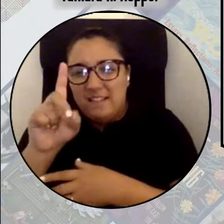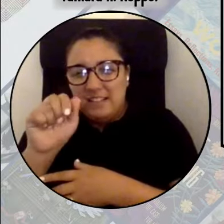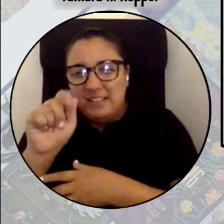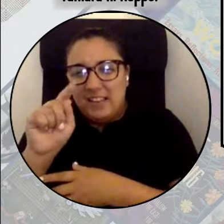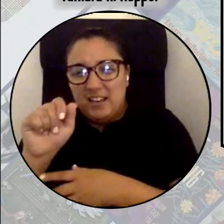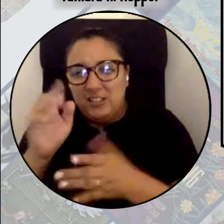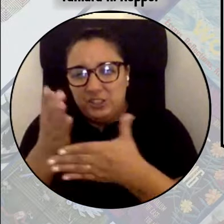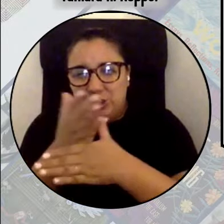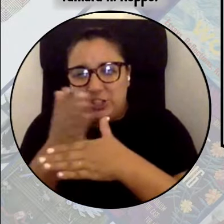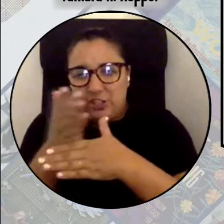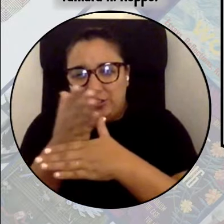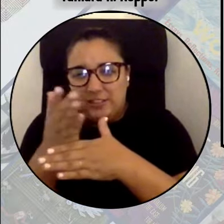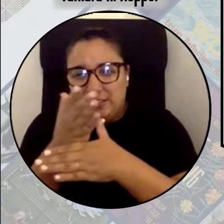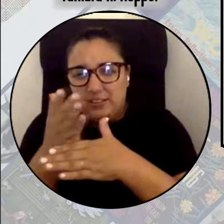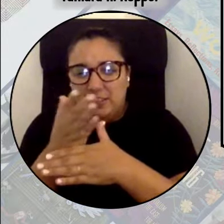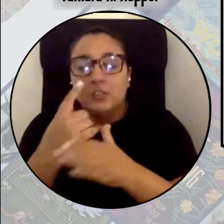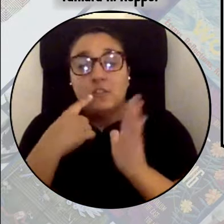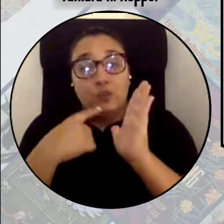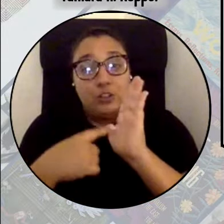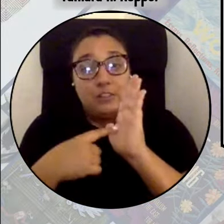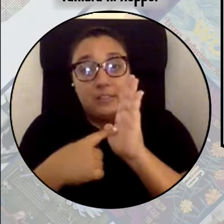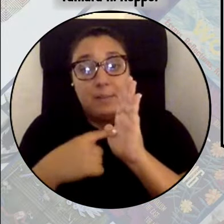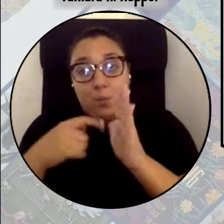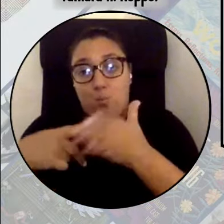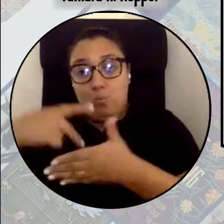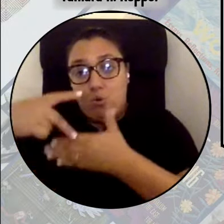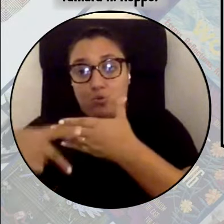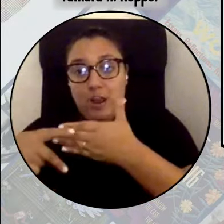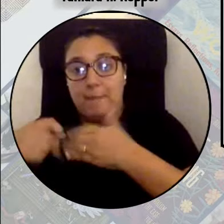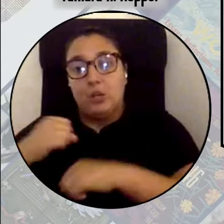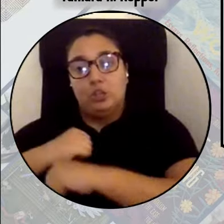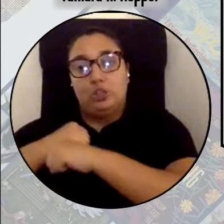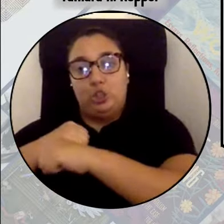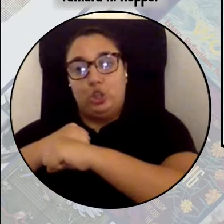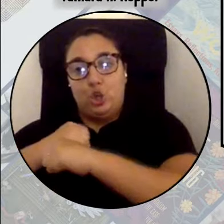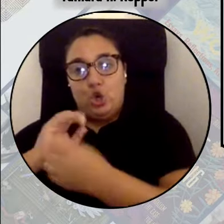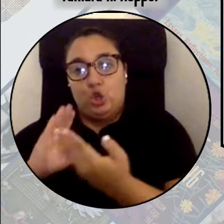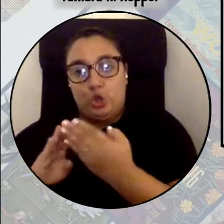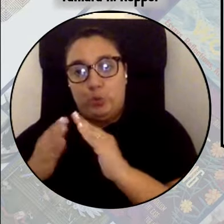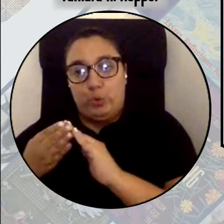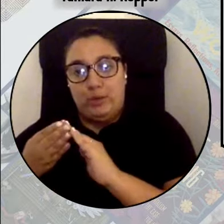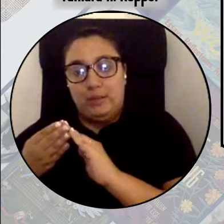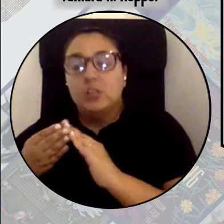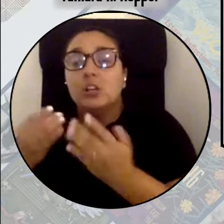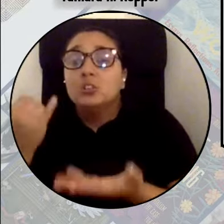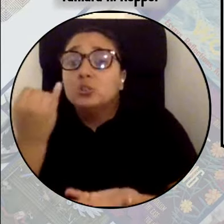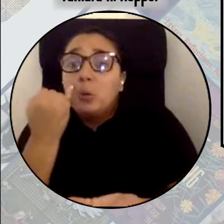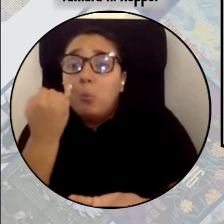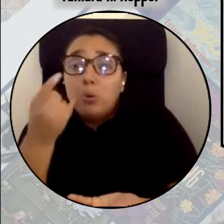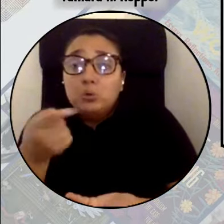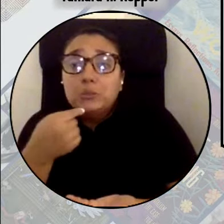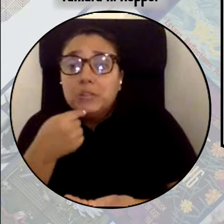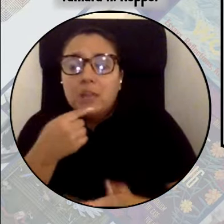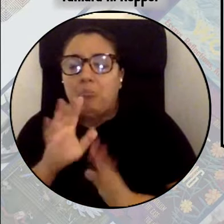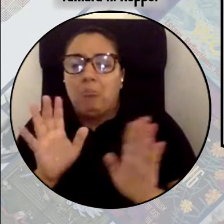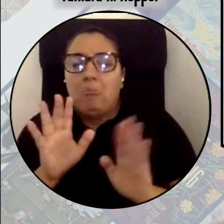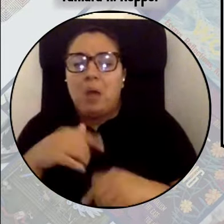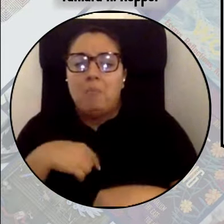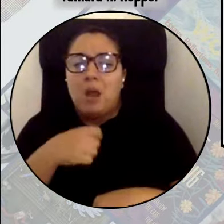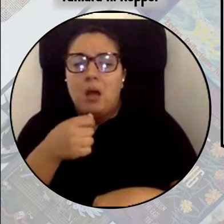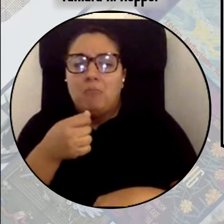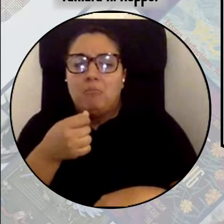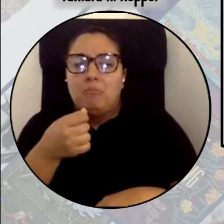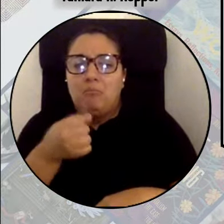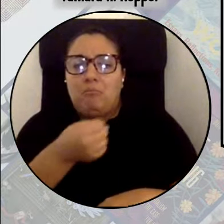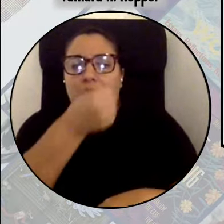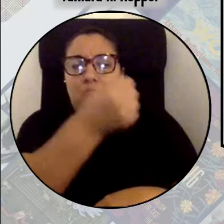programs, particularly things like secure communities, right? And so even if, you know, you say we're not going to turn people over, well,